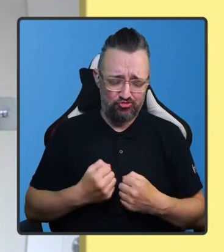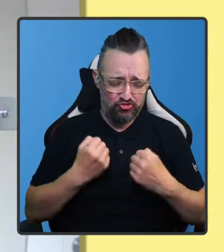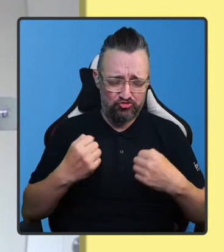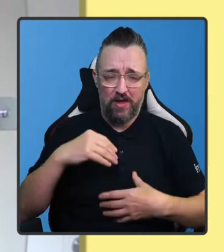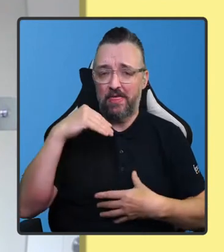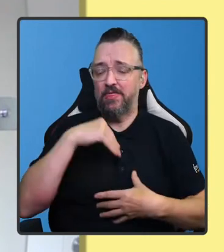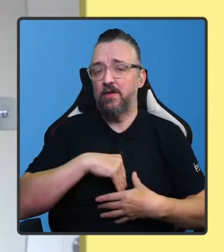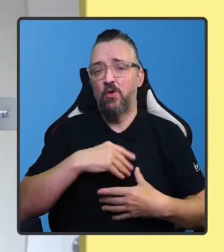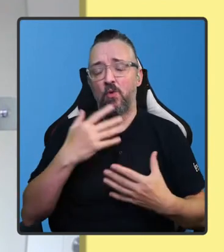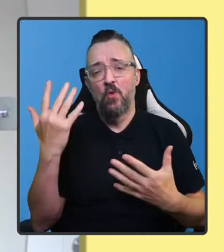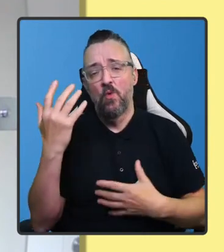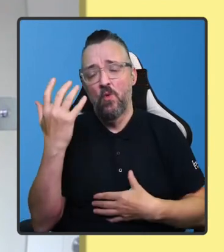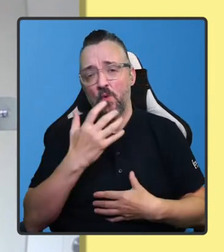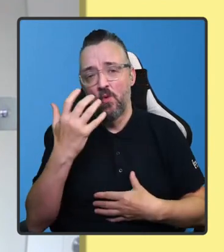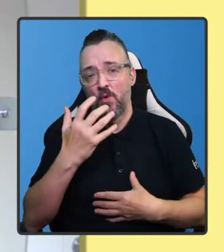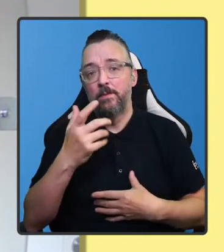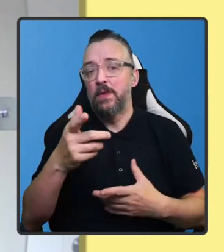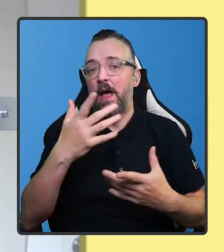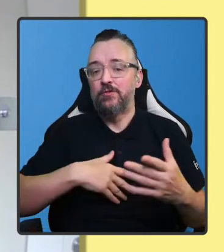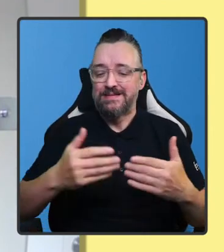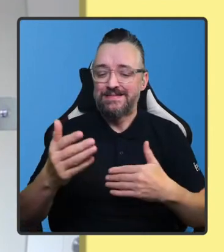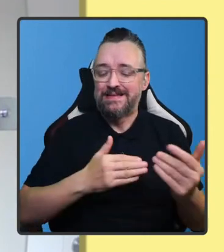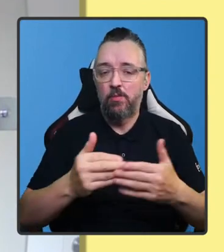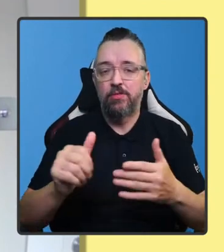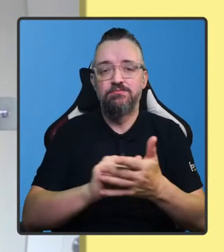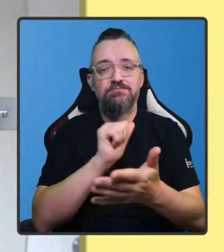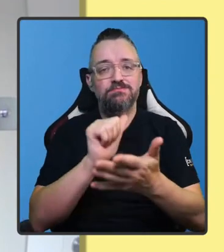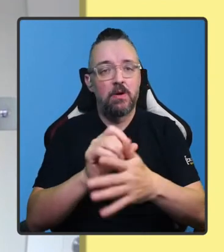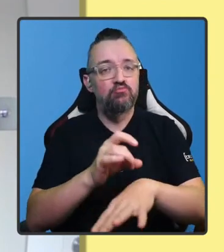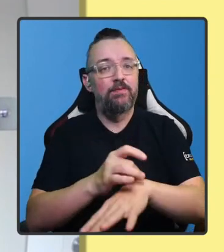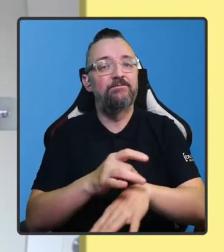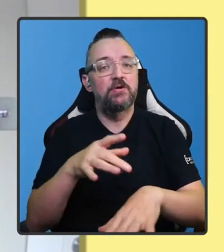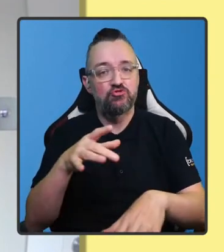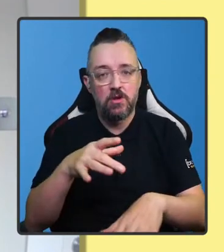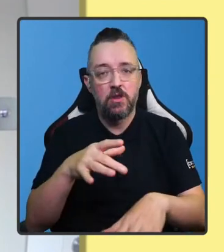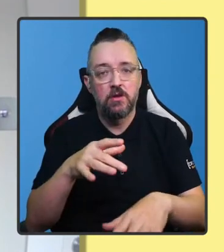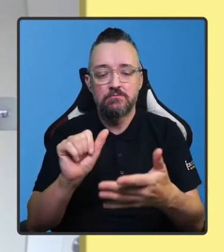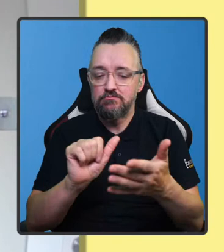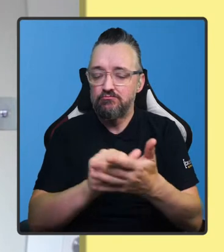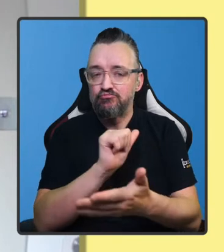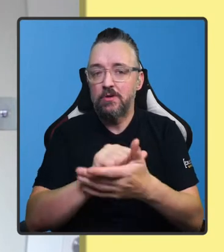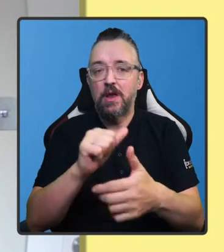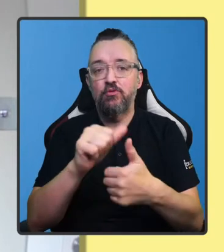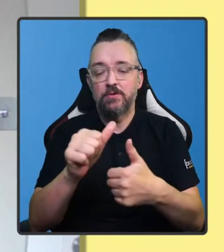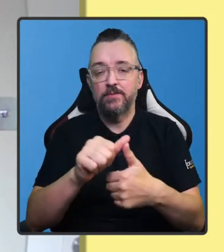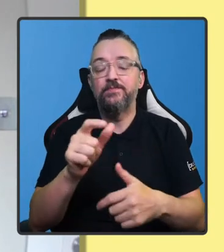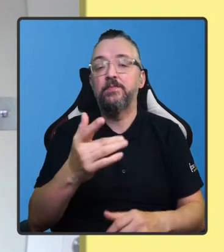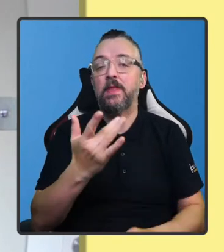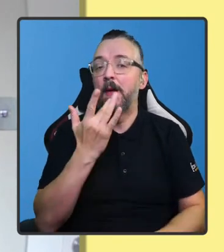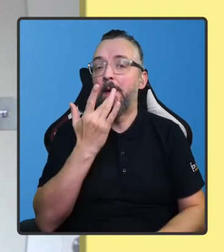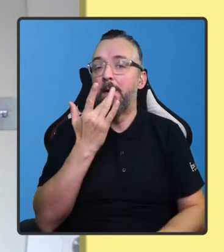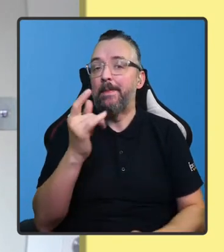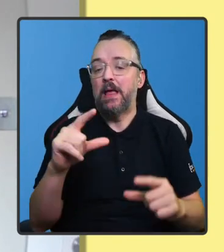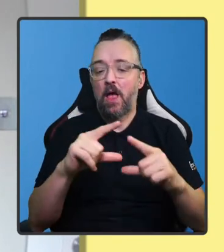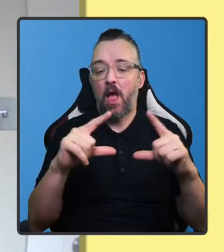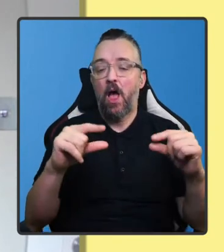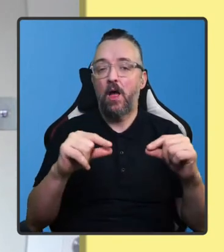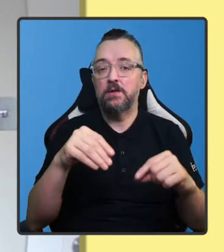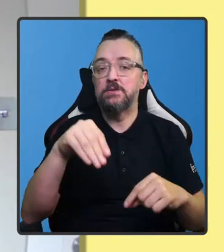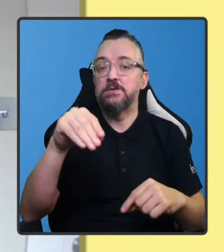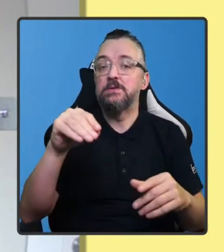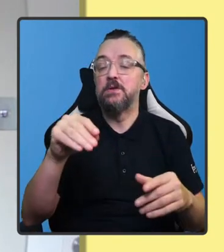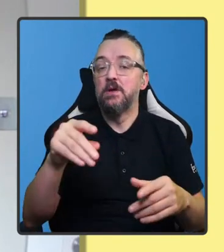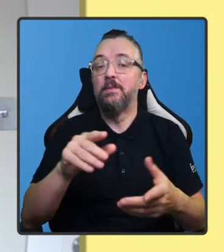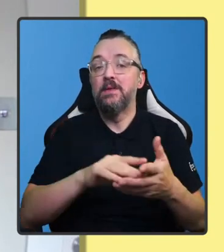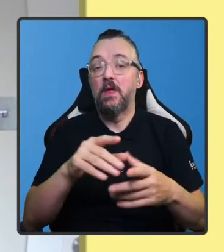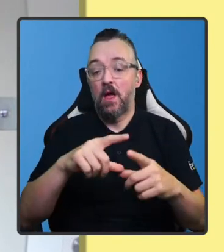information is dealt with professionally and appropriately. The Pink Card Scheme is an initiative from NYTEST where cards